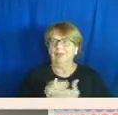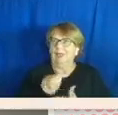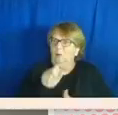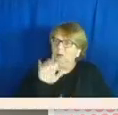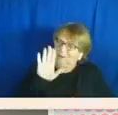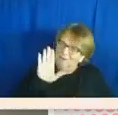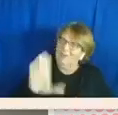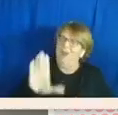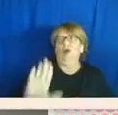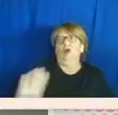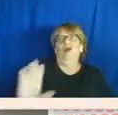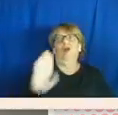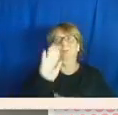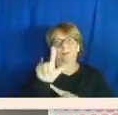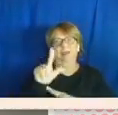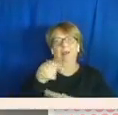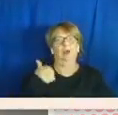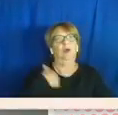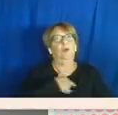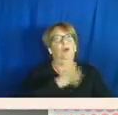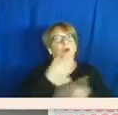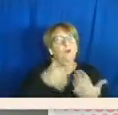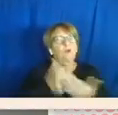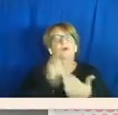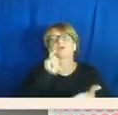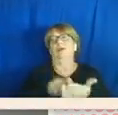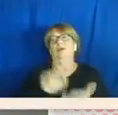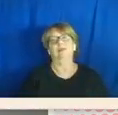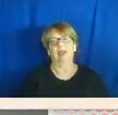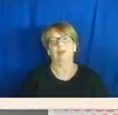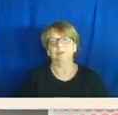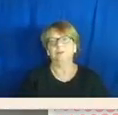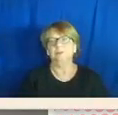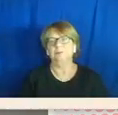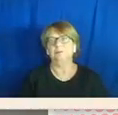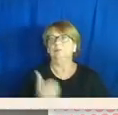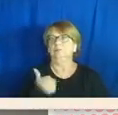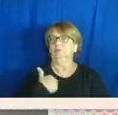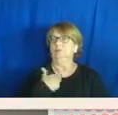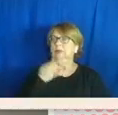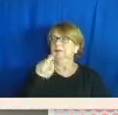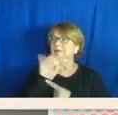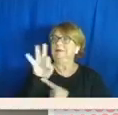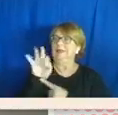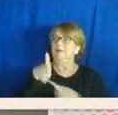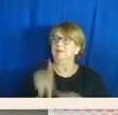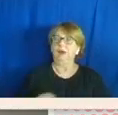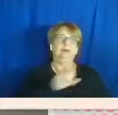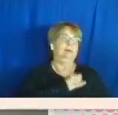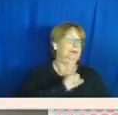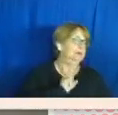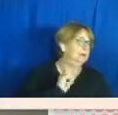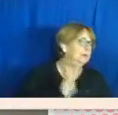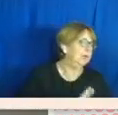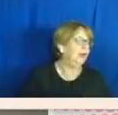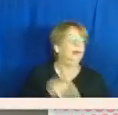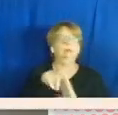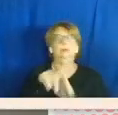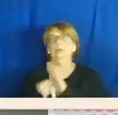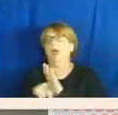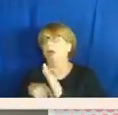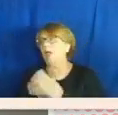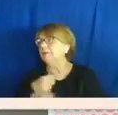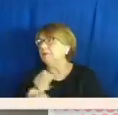we all recognized that. I, as a staff person, the senators, the other policymakers. But